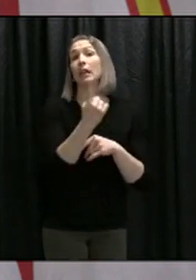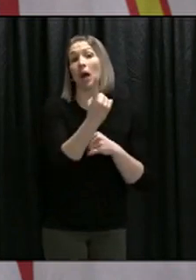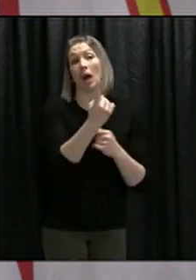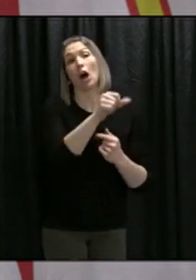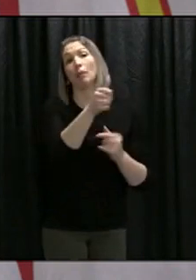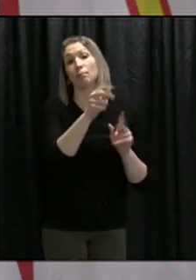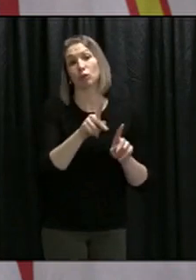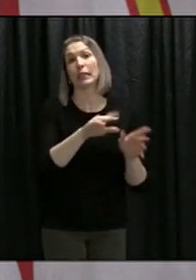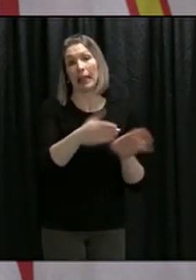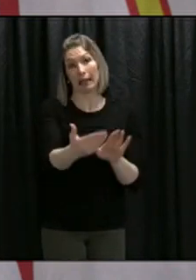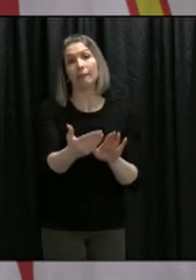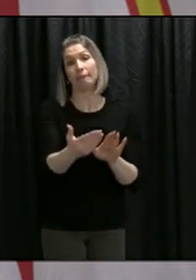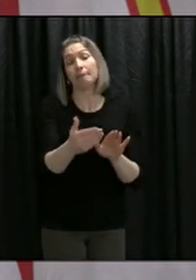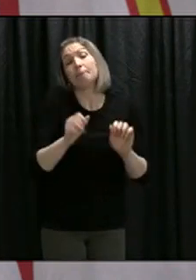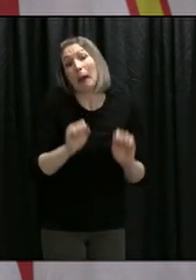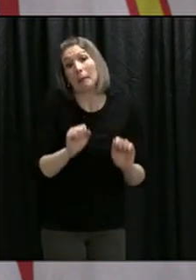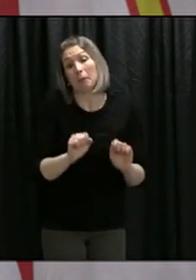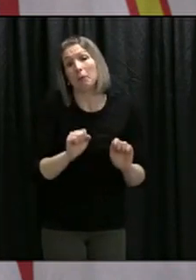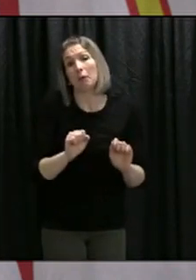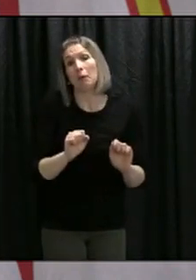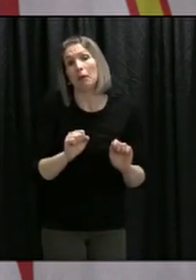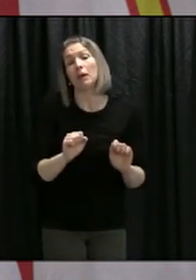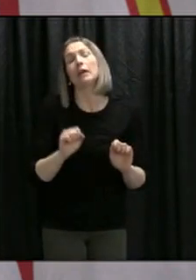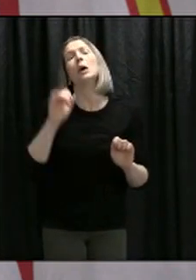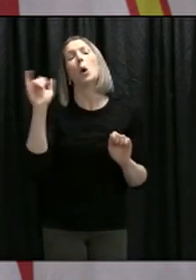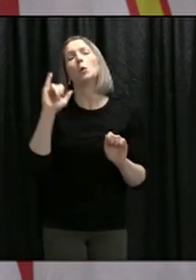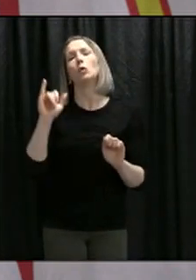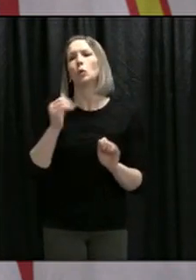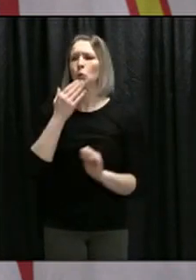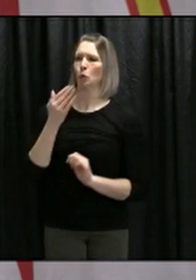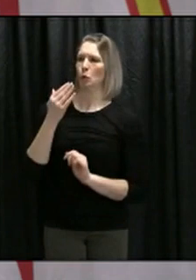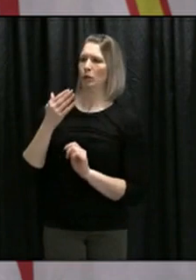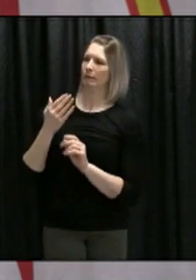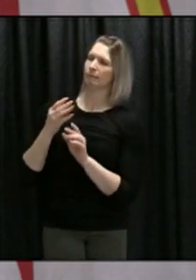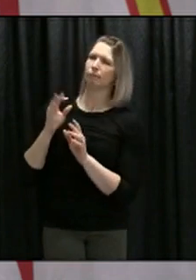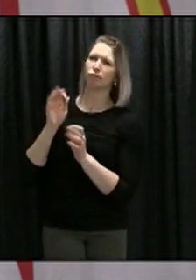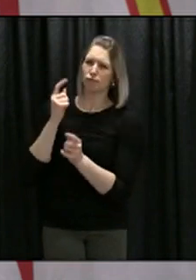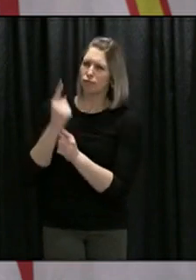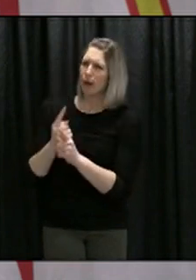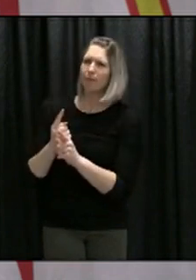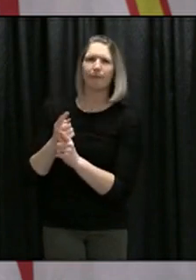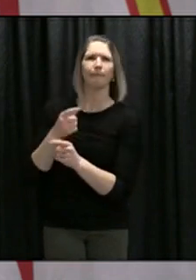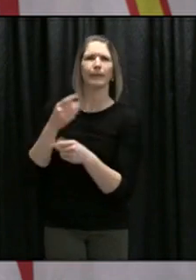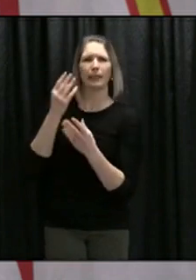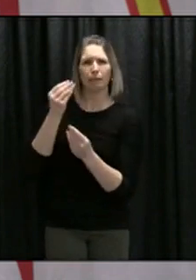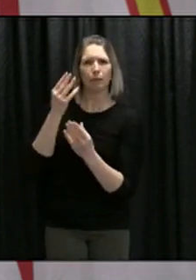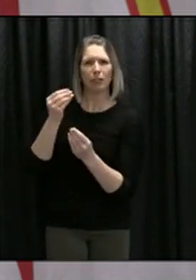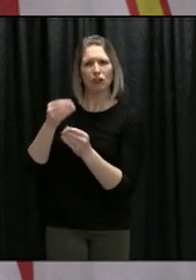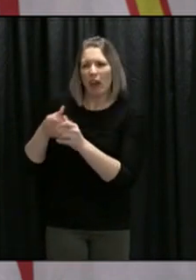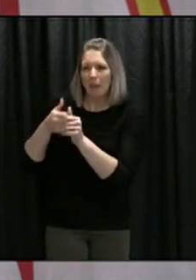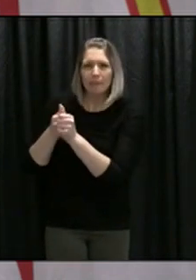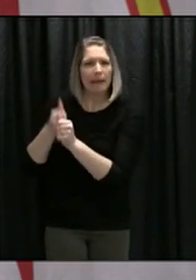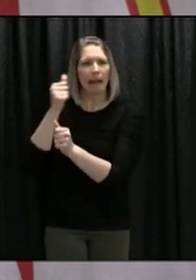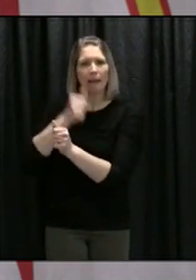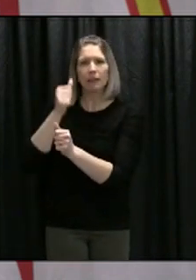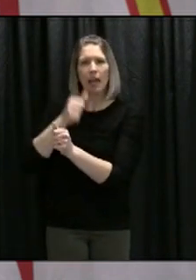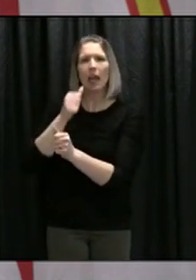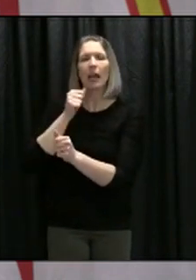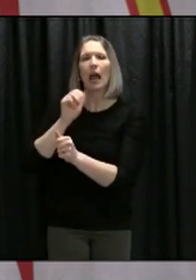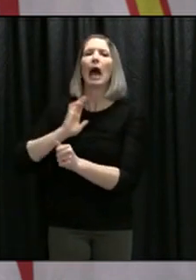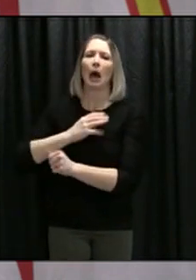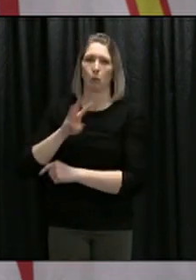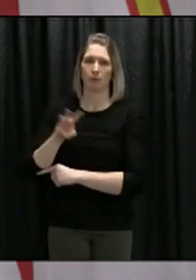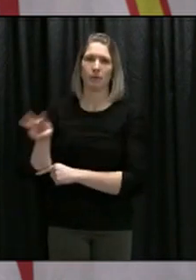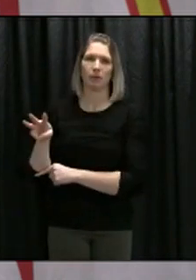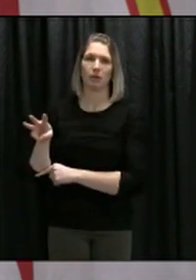factual, trusted information related to this virus. And the parameters that we put in place for your safety and the safety